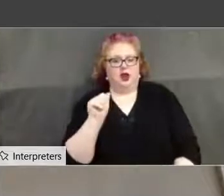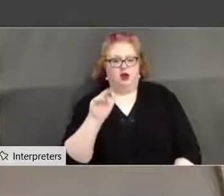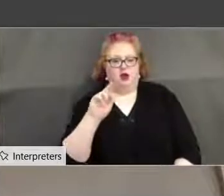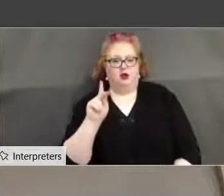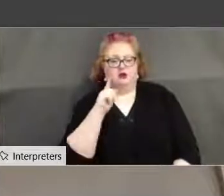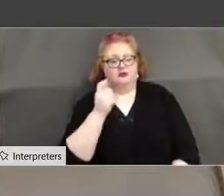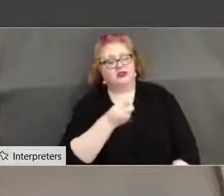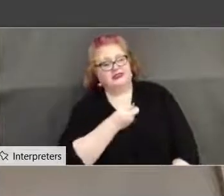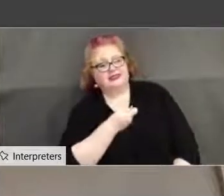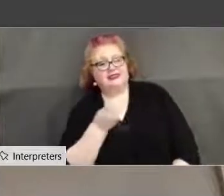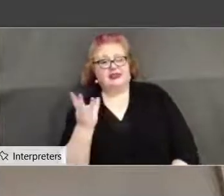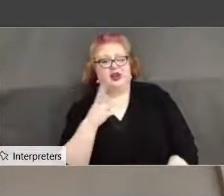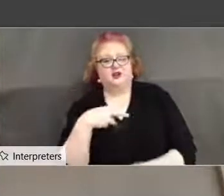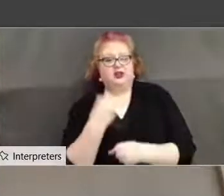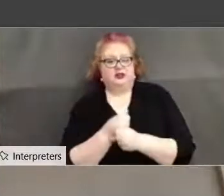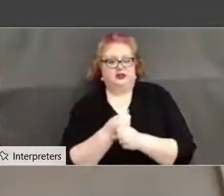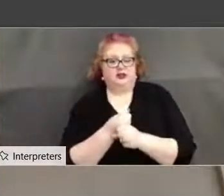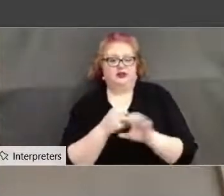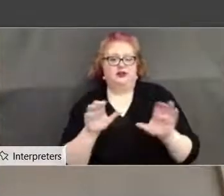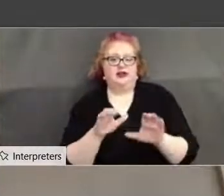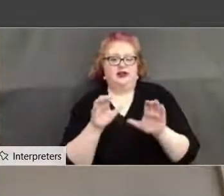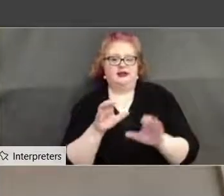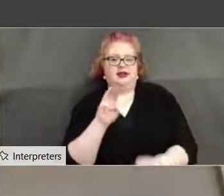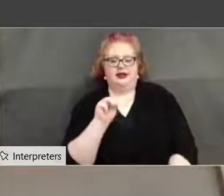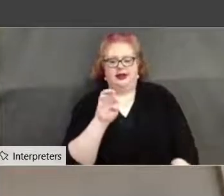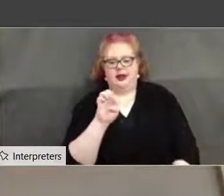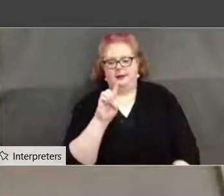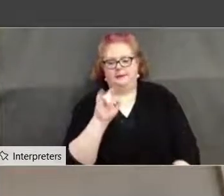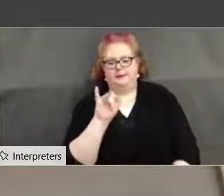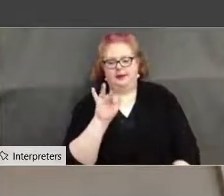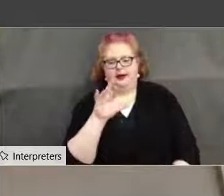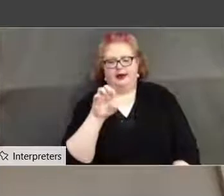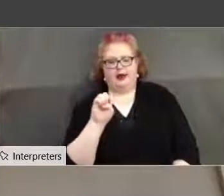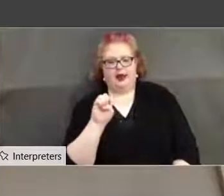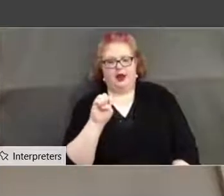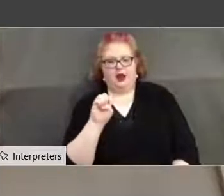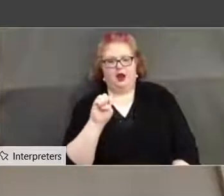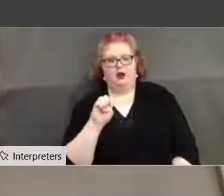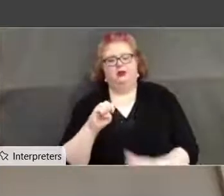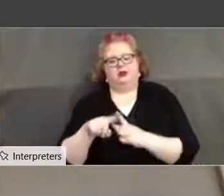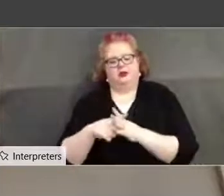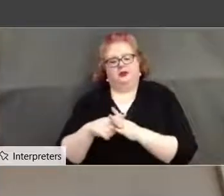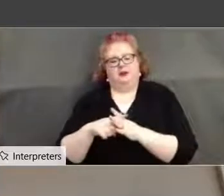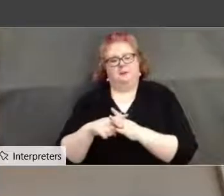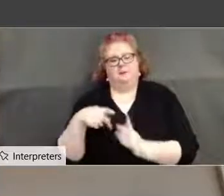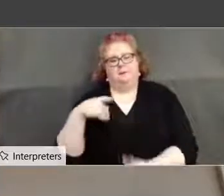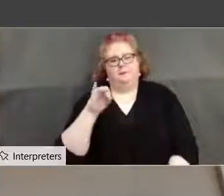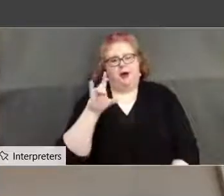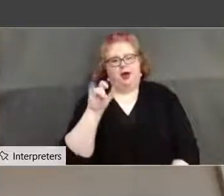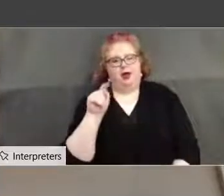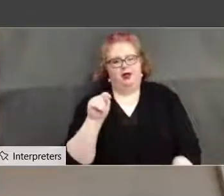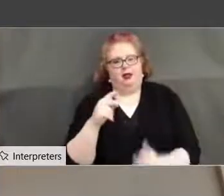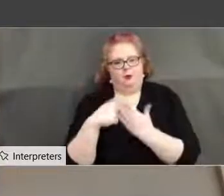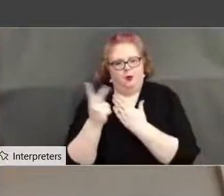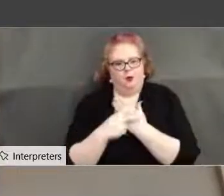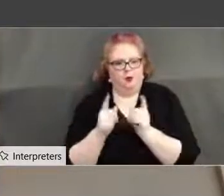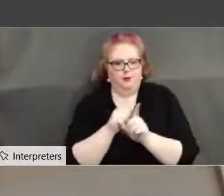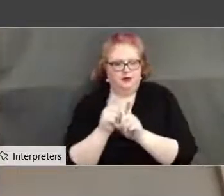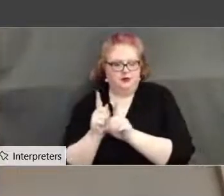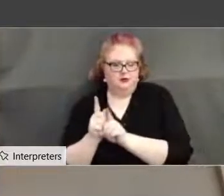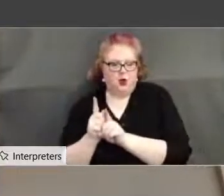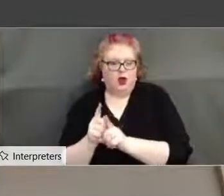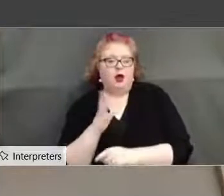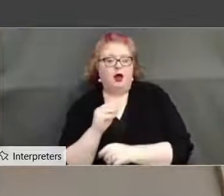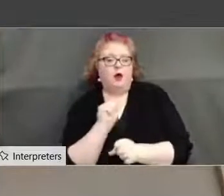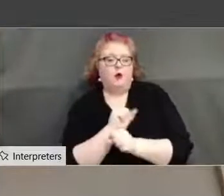years. They did a Medicare pilot program as well. They've also been working with Anthony Timberlands